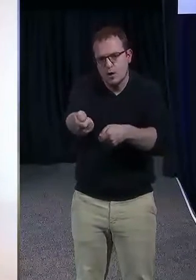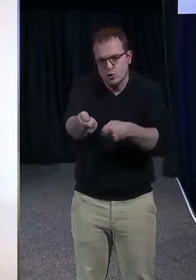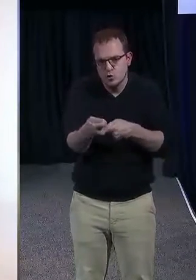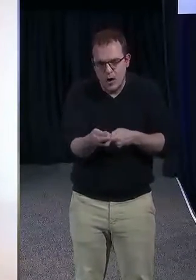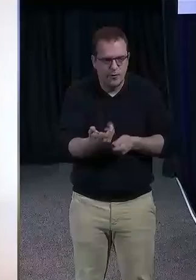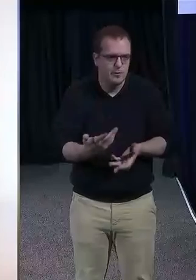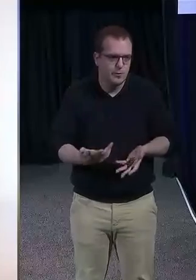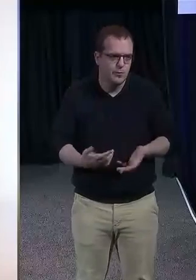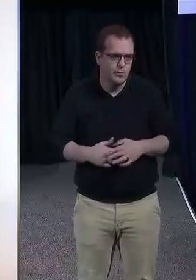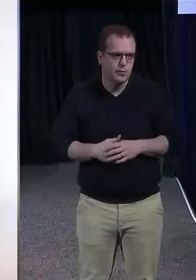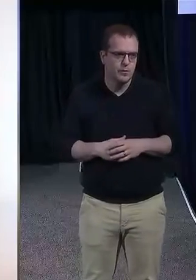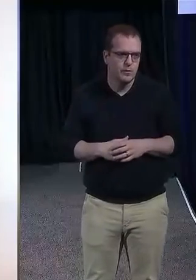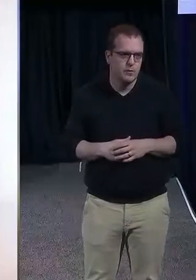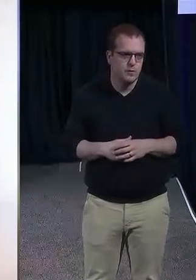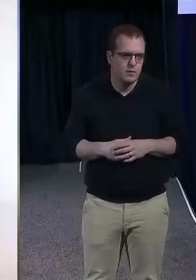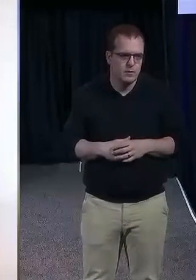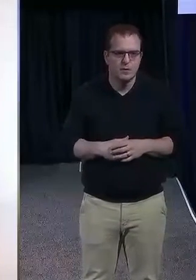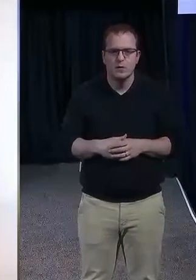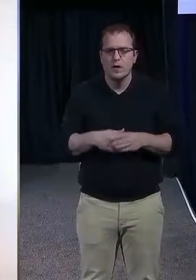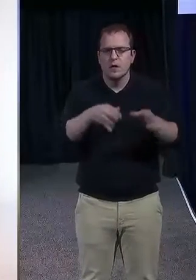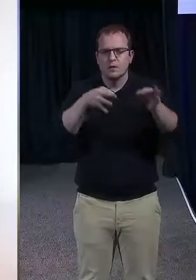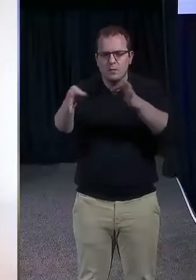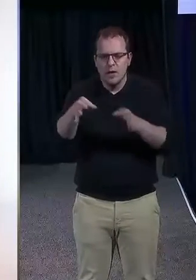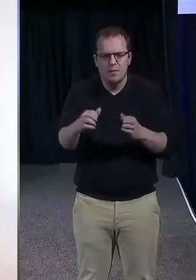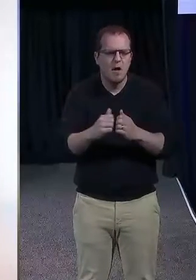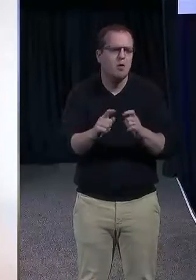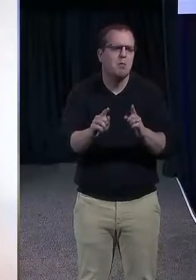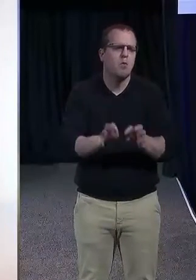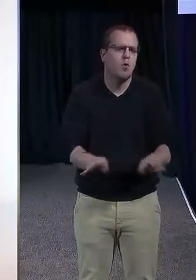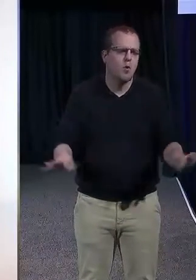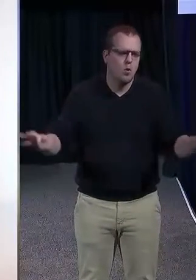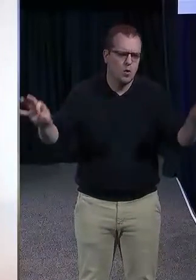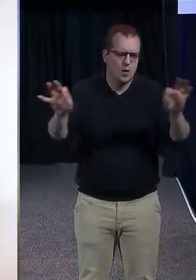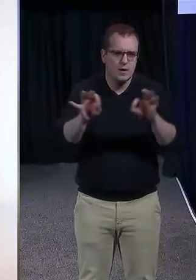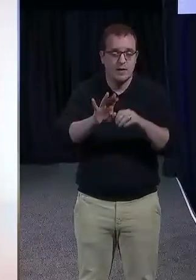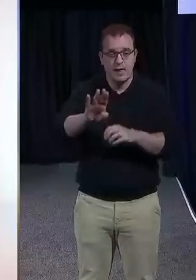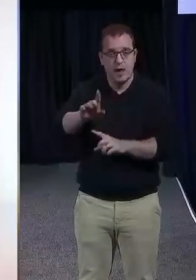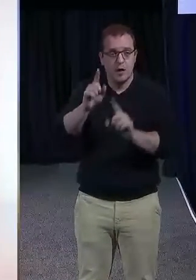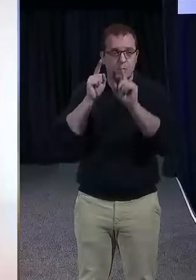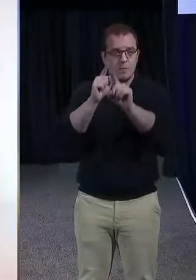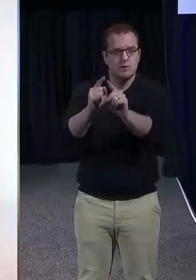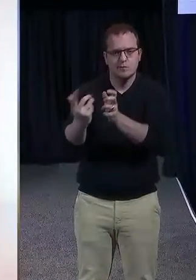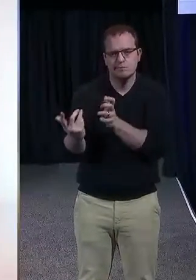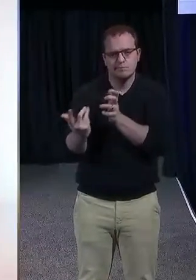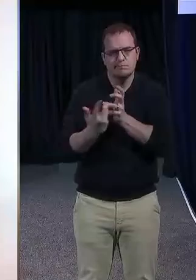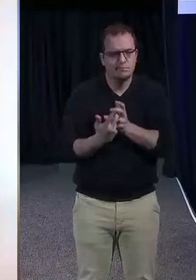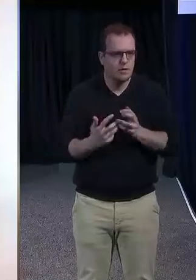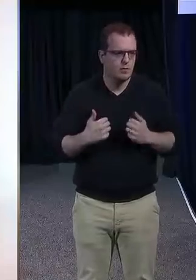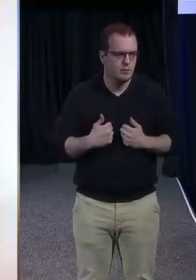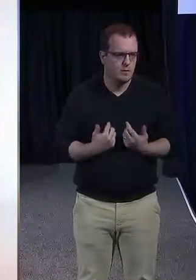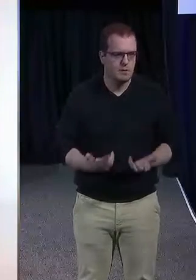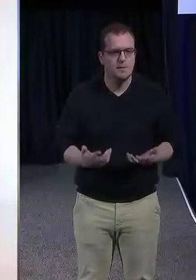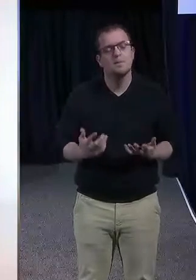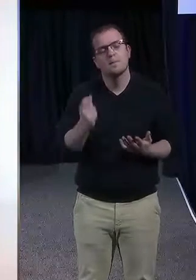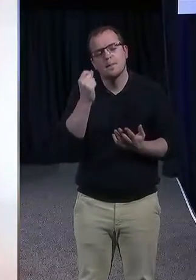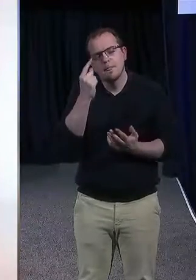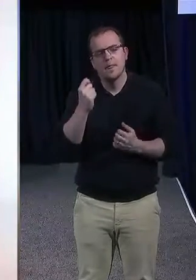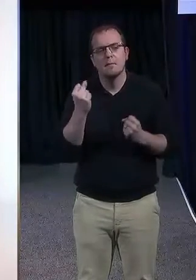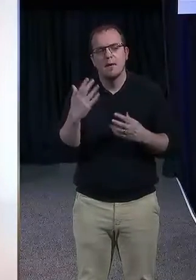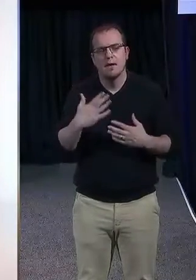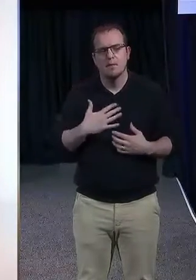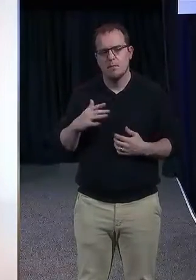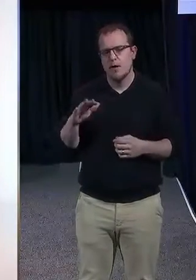you. Tell them how important their mission is going to be. I tell many of my